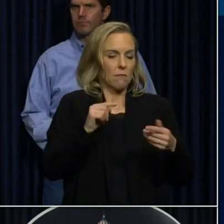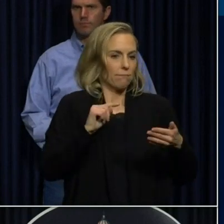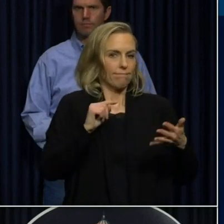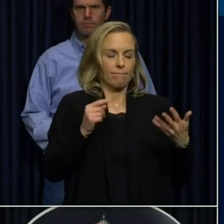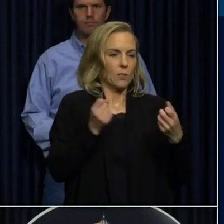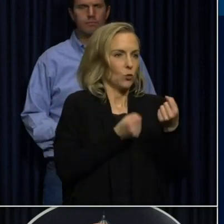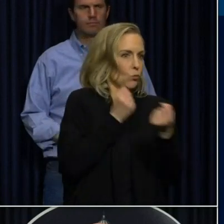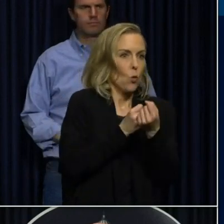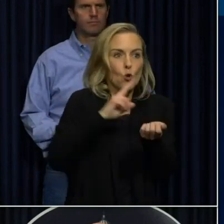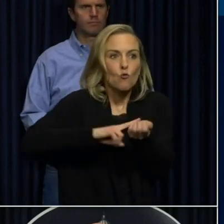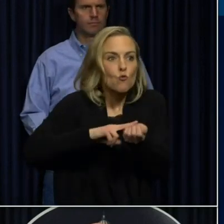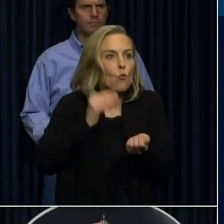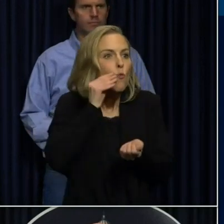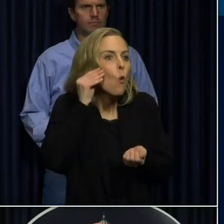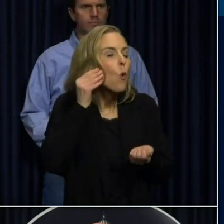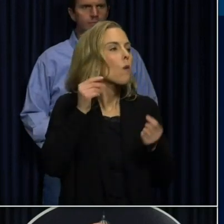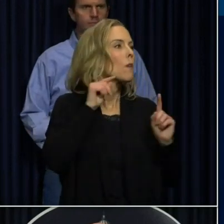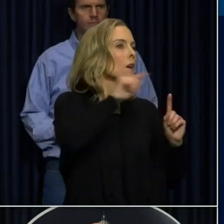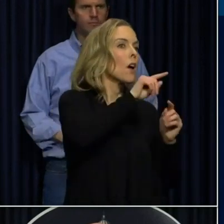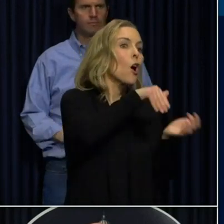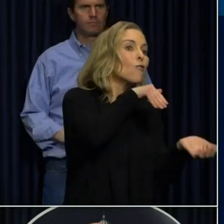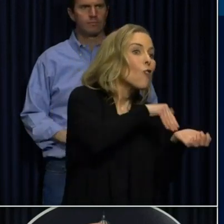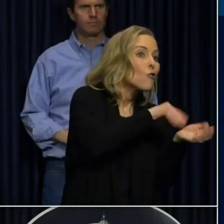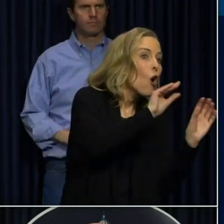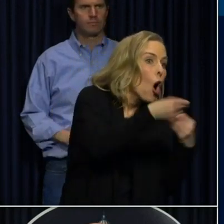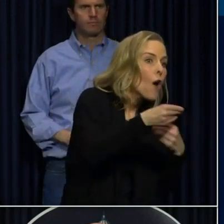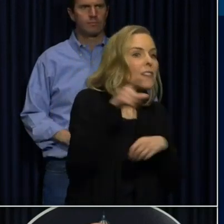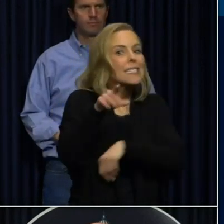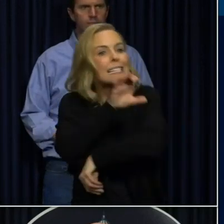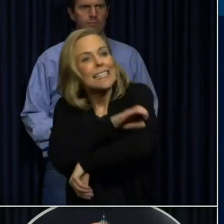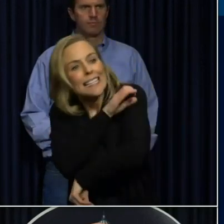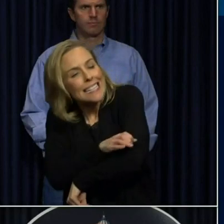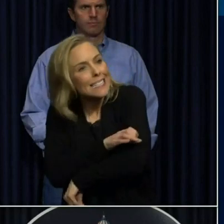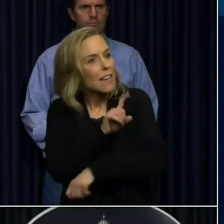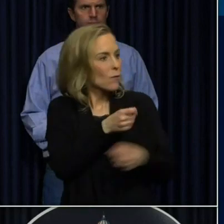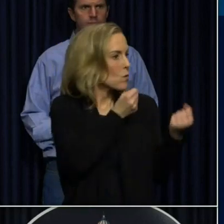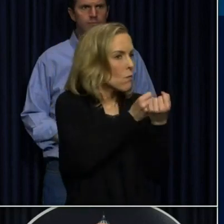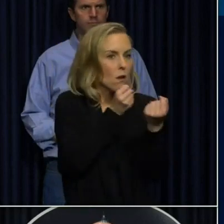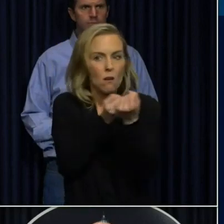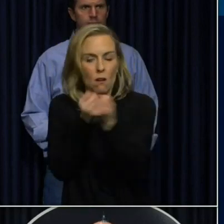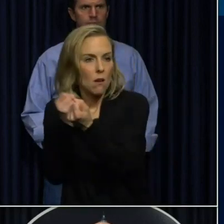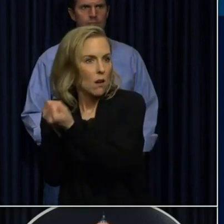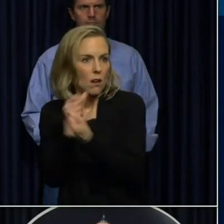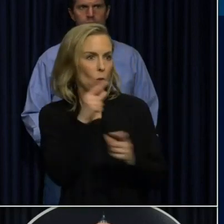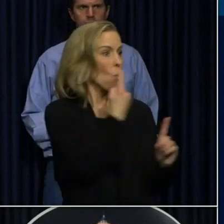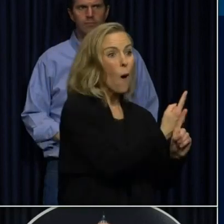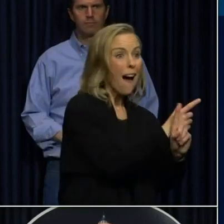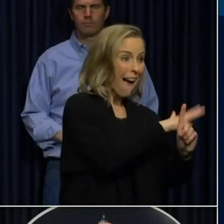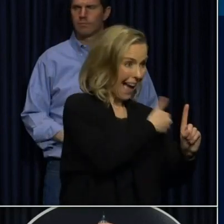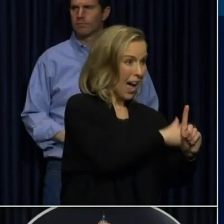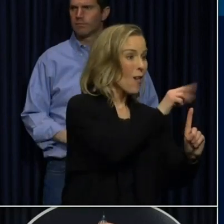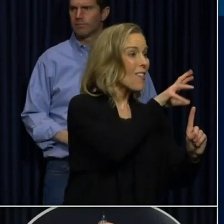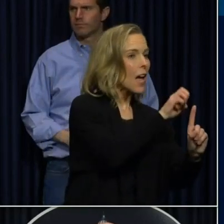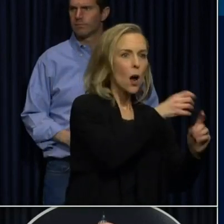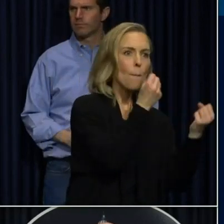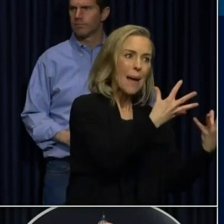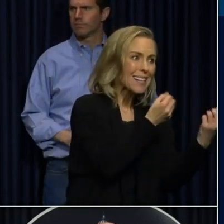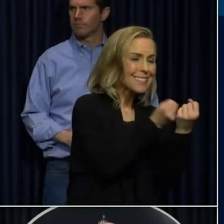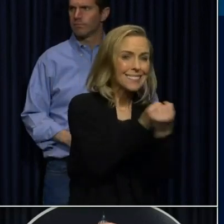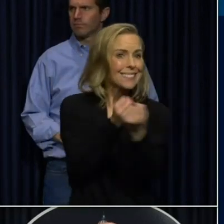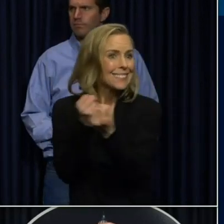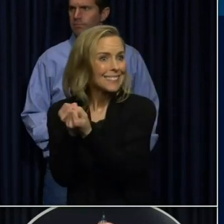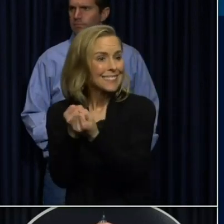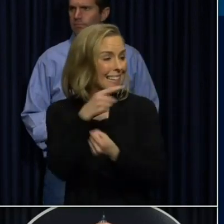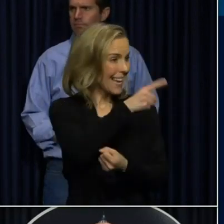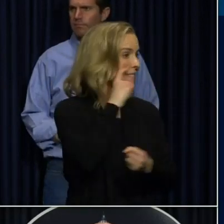support. And then there are all the doctor's offices and clinics that people use that are still have to be addressed if they're going to open up.